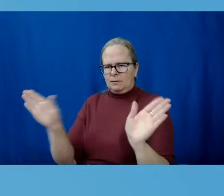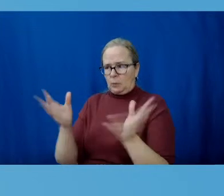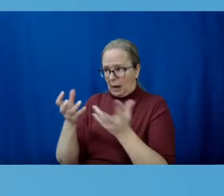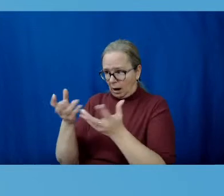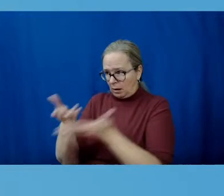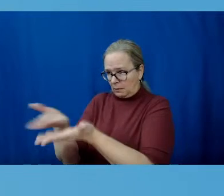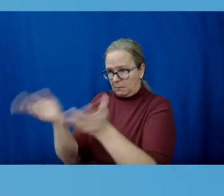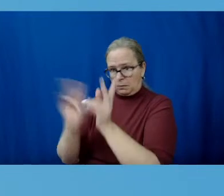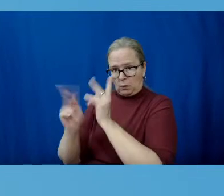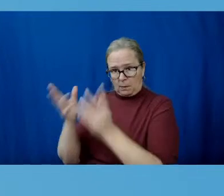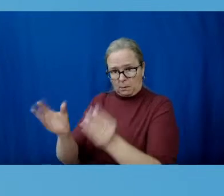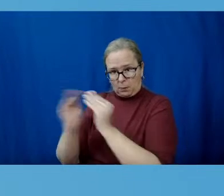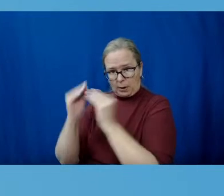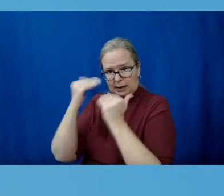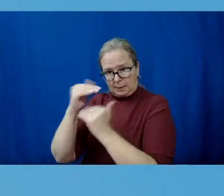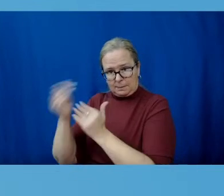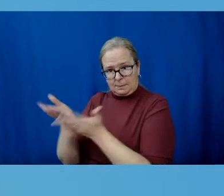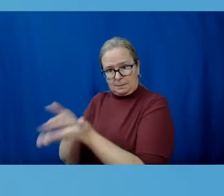down.